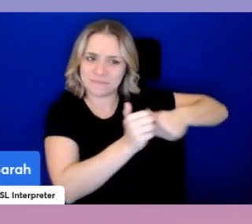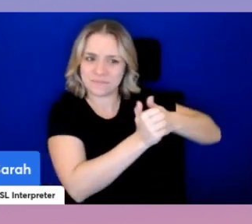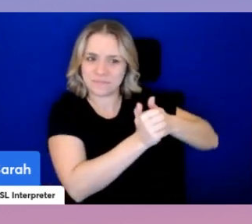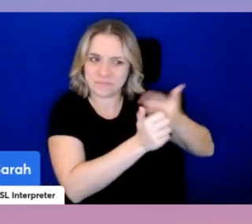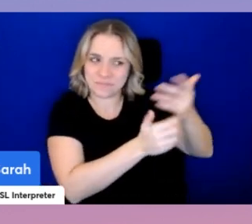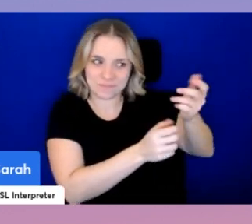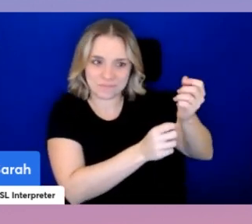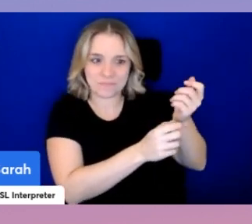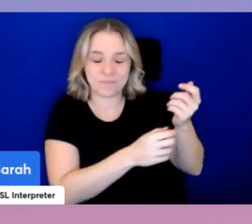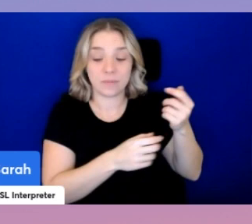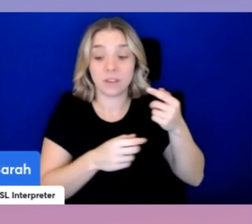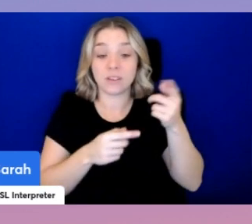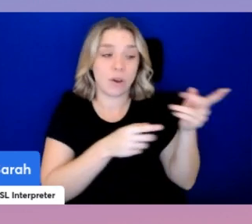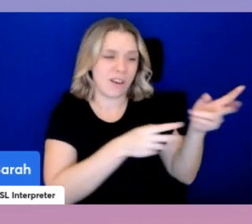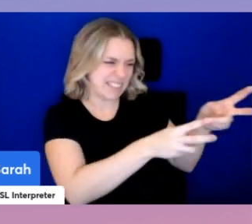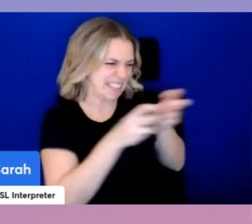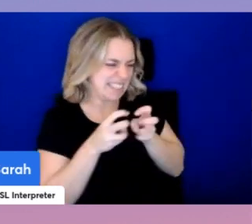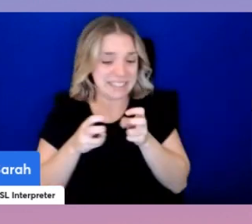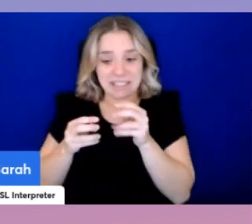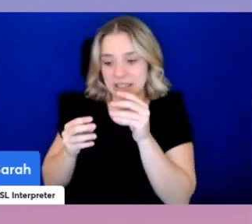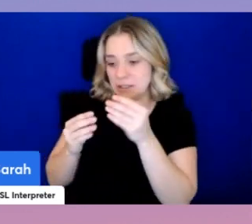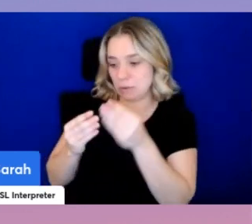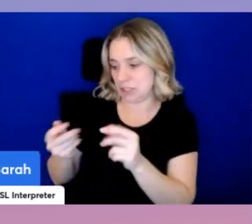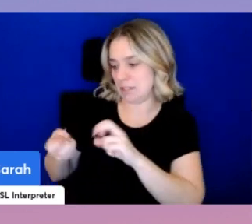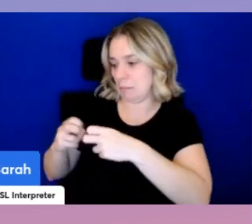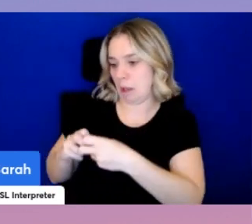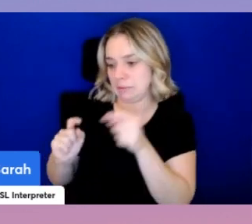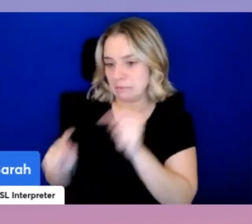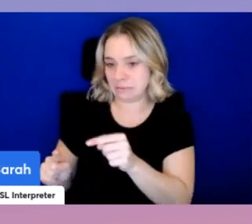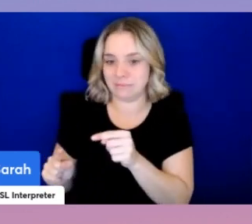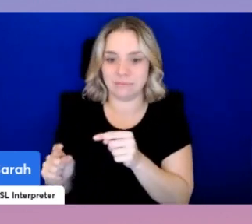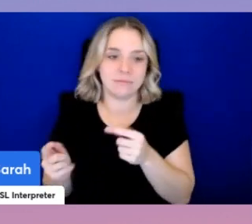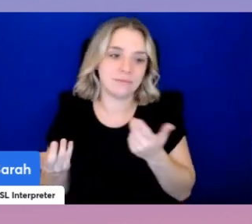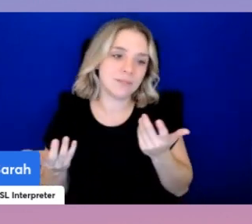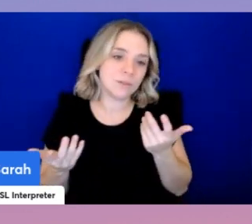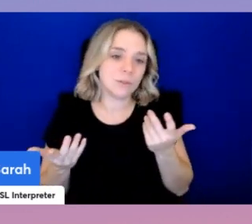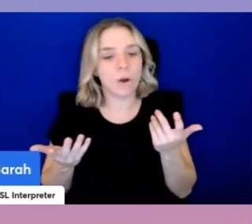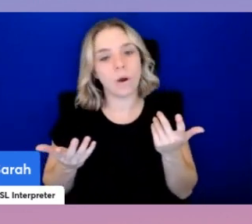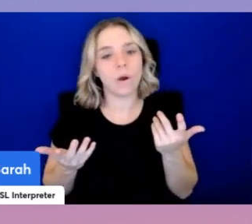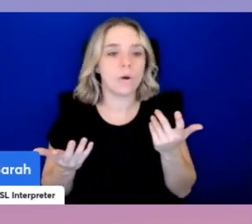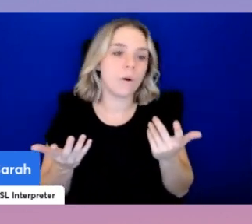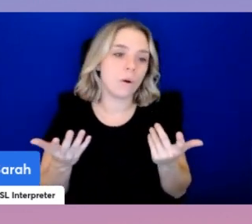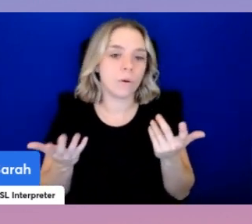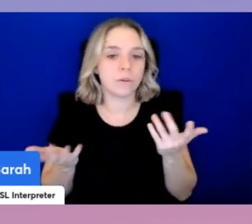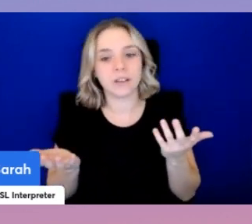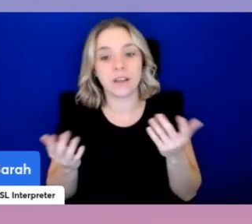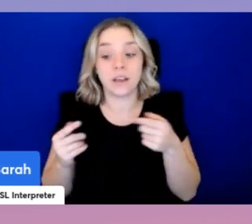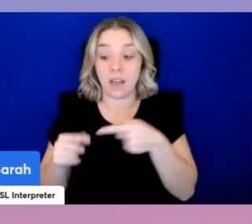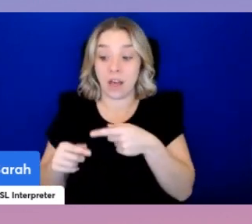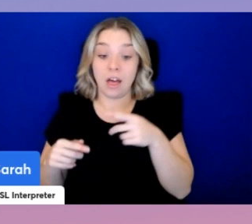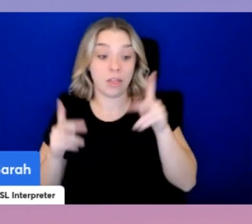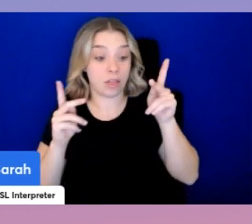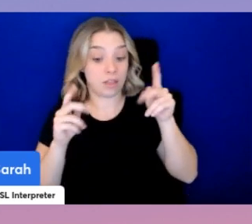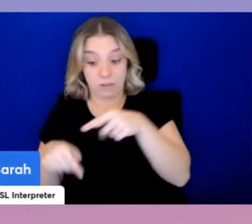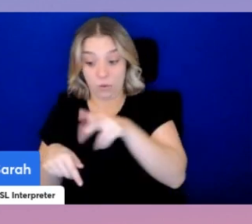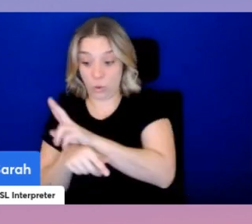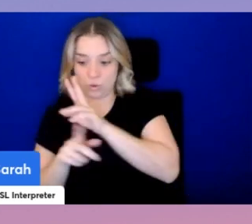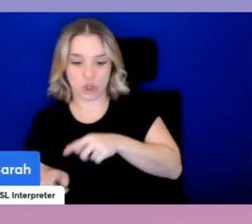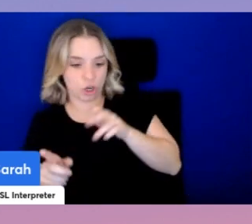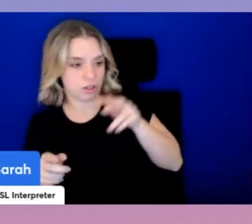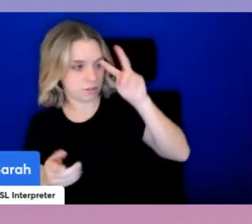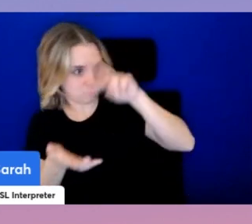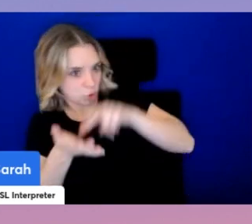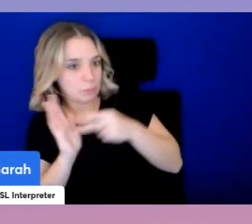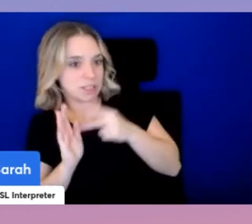They resolve the problem by making tools, so it's different with the maker and the user, right? So from my